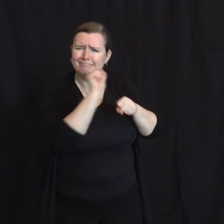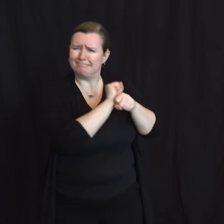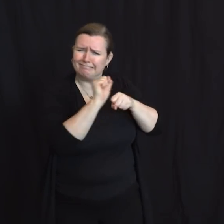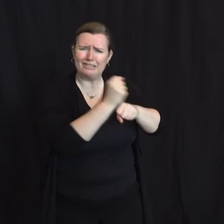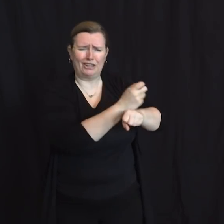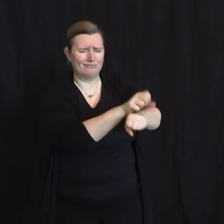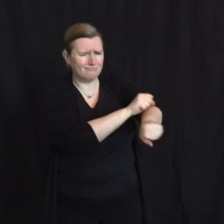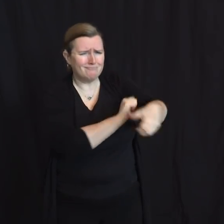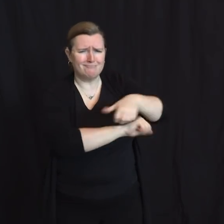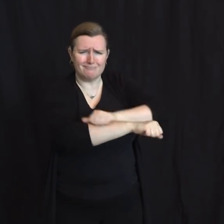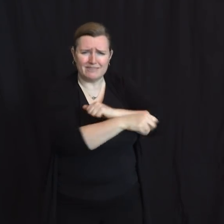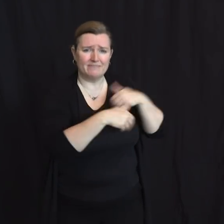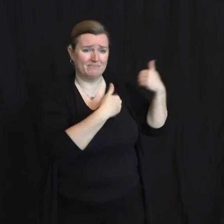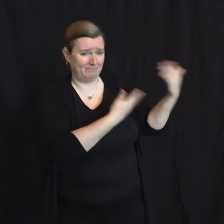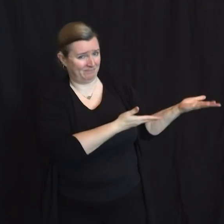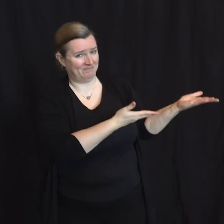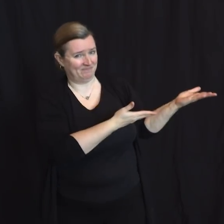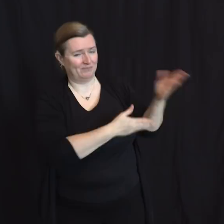living color today.